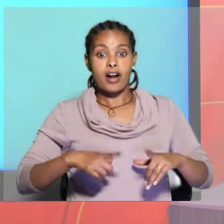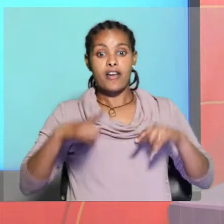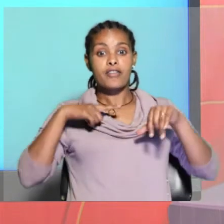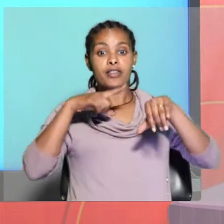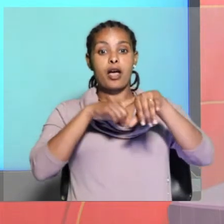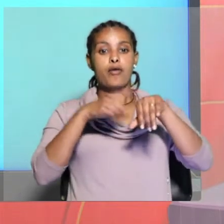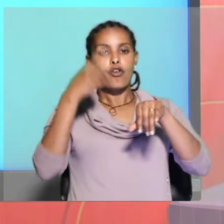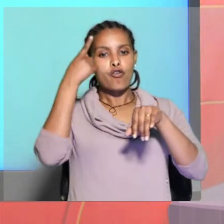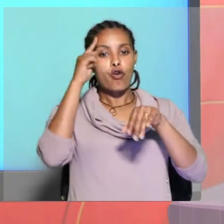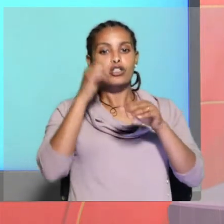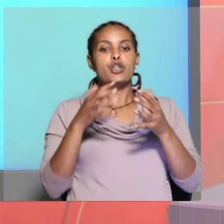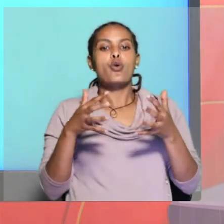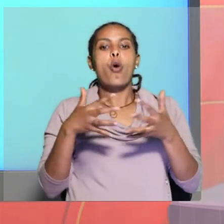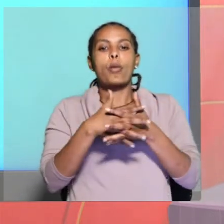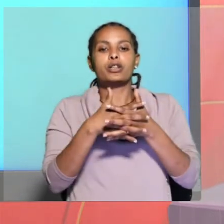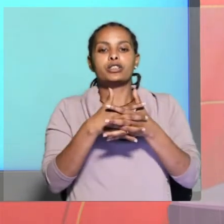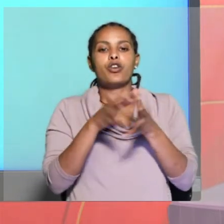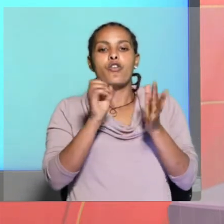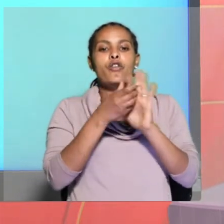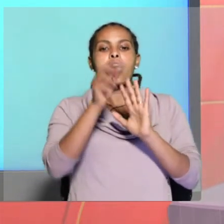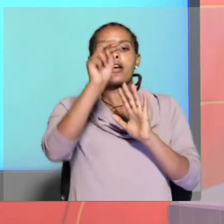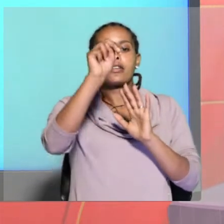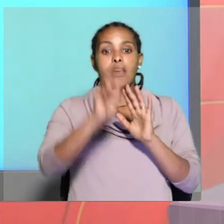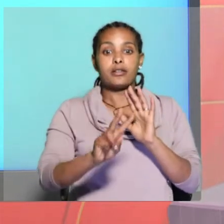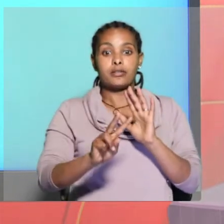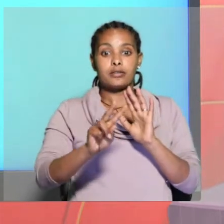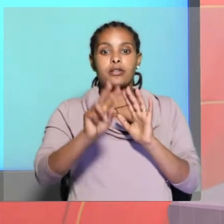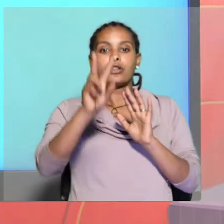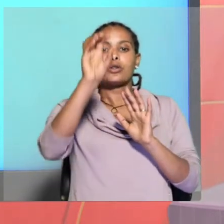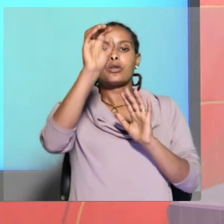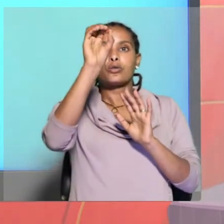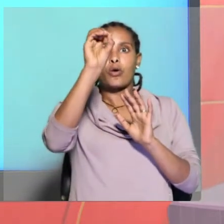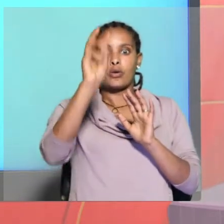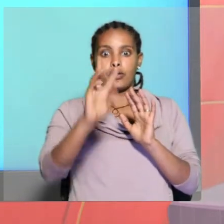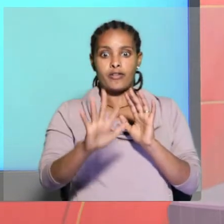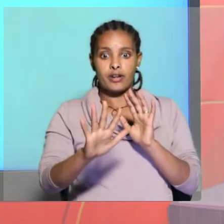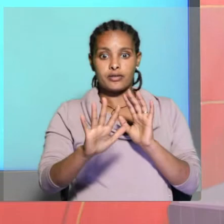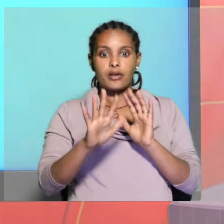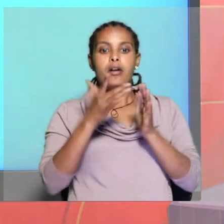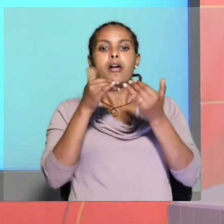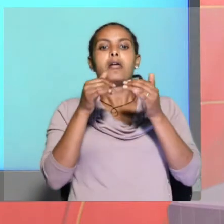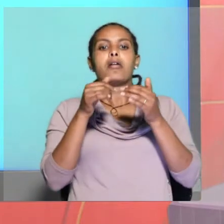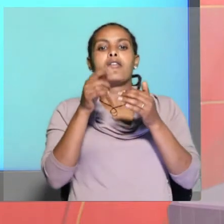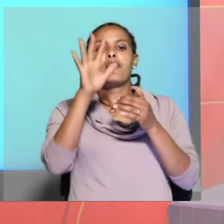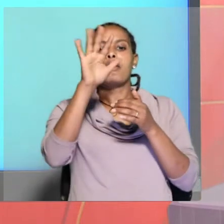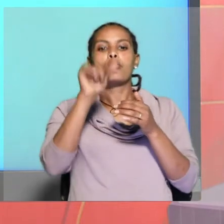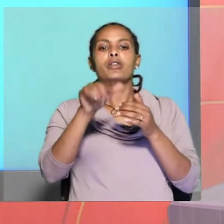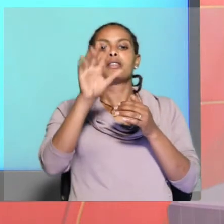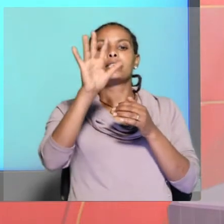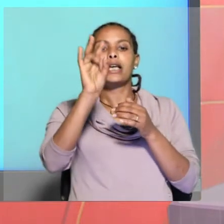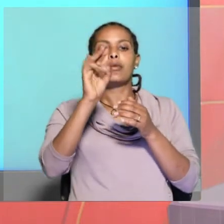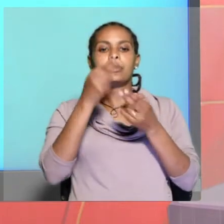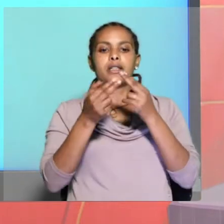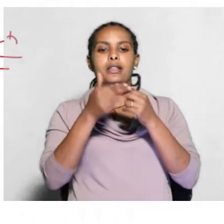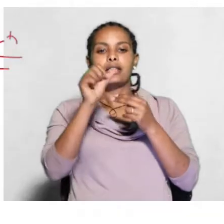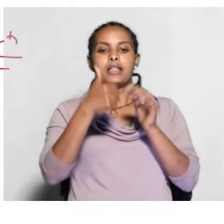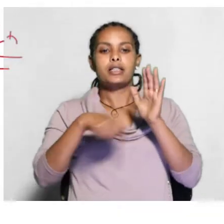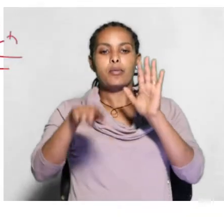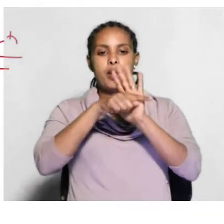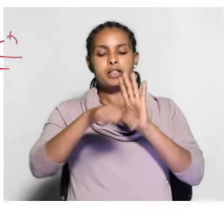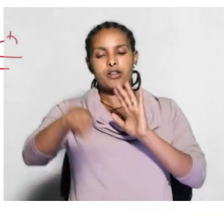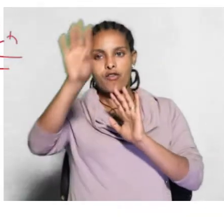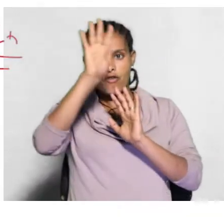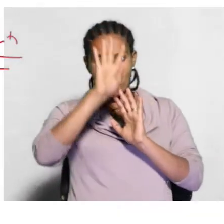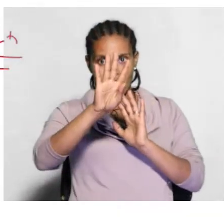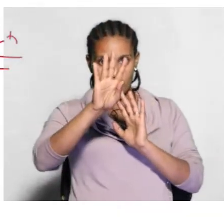time for the decomposition of dinitrogen pentoxide with rate constant 5.7 times 10 to the power of minus 4